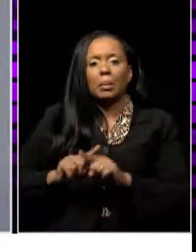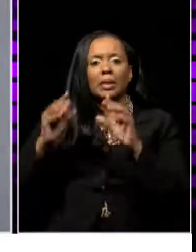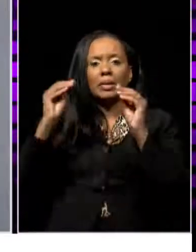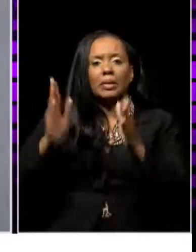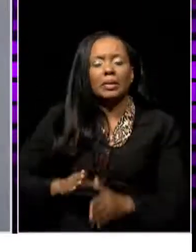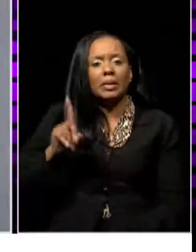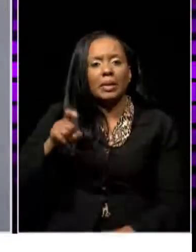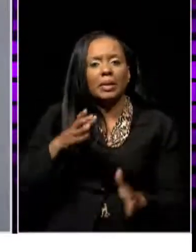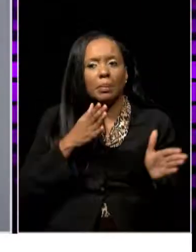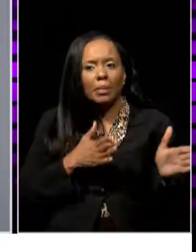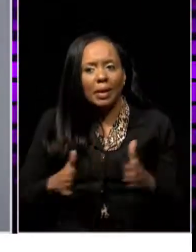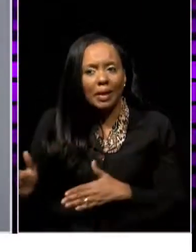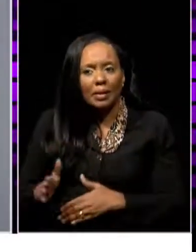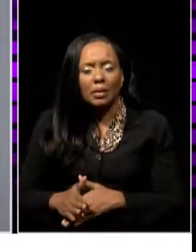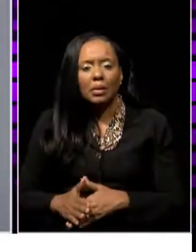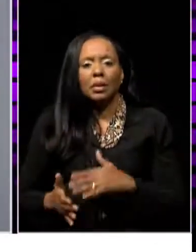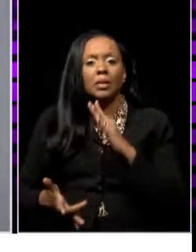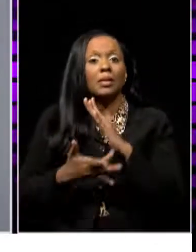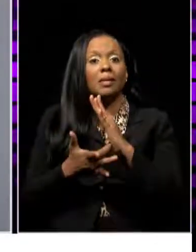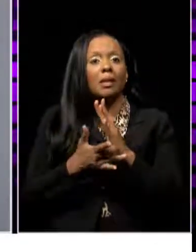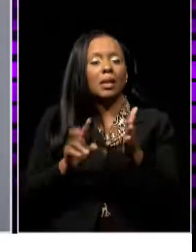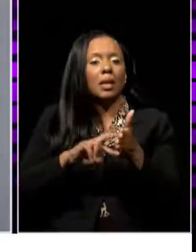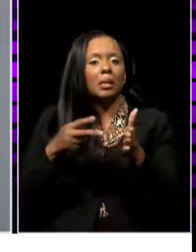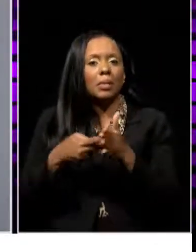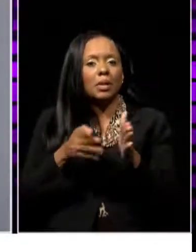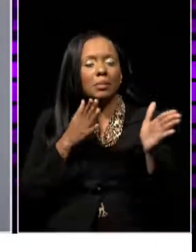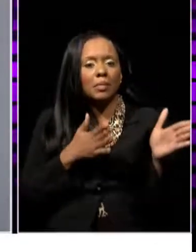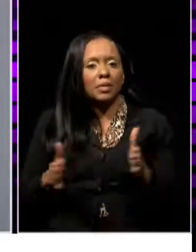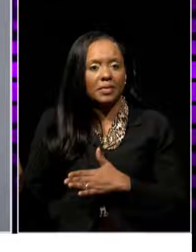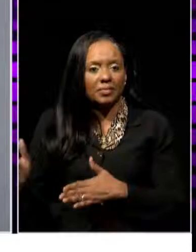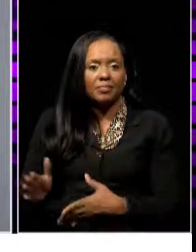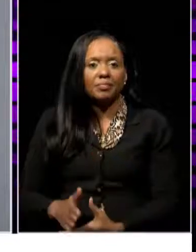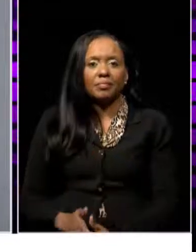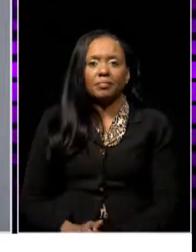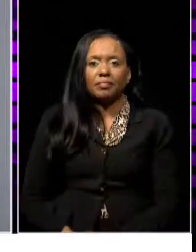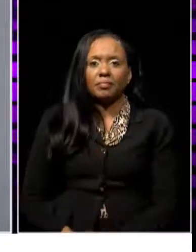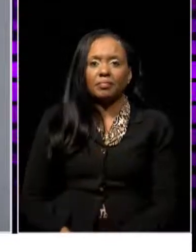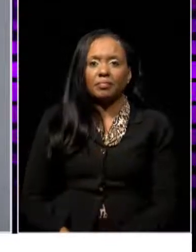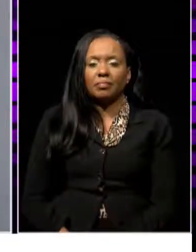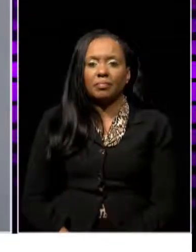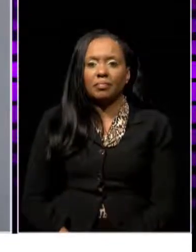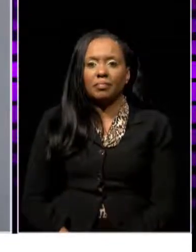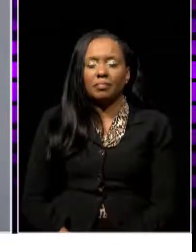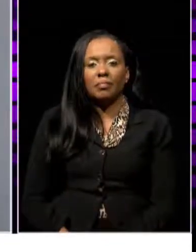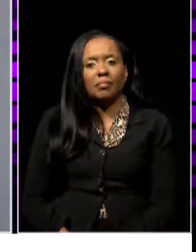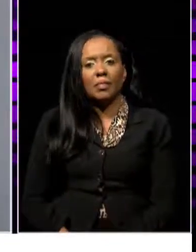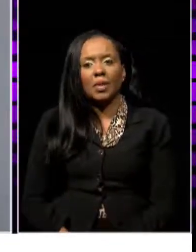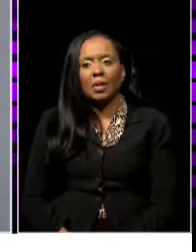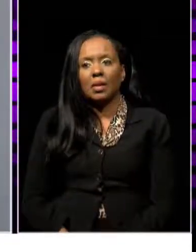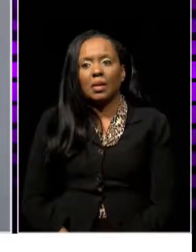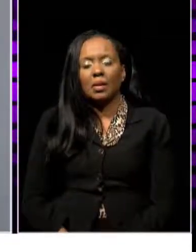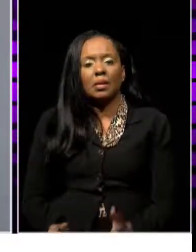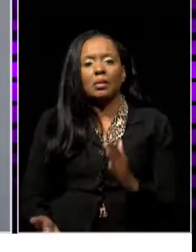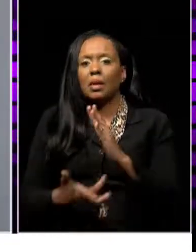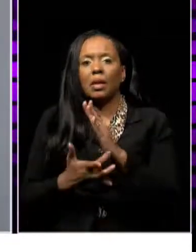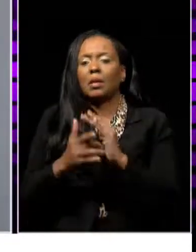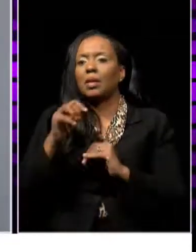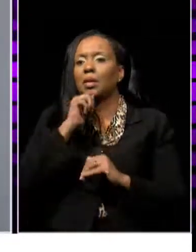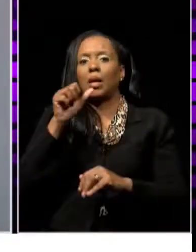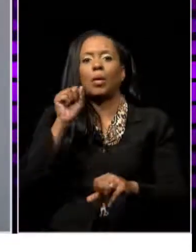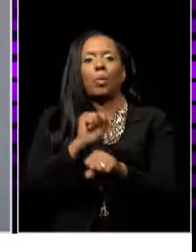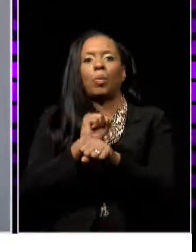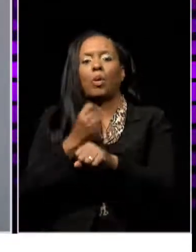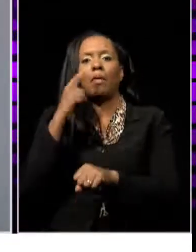And technology calls for planning. You do not turn up and the technology is there working for you. You have to